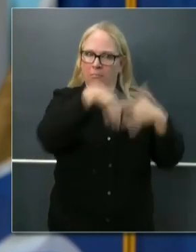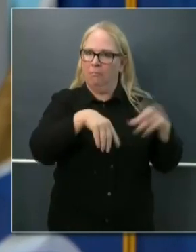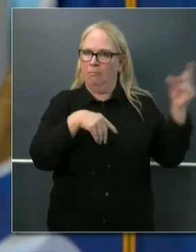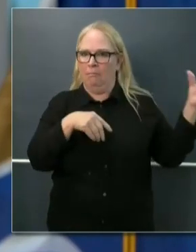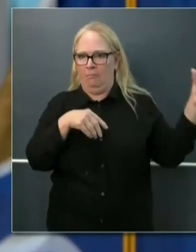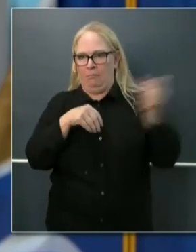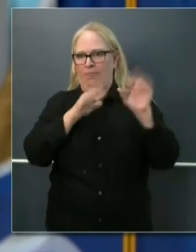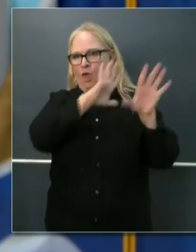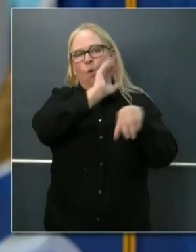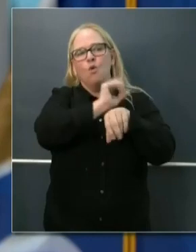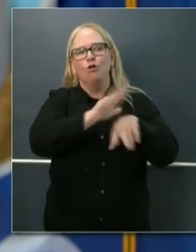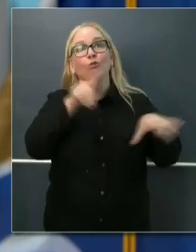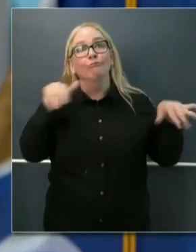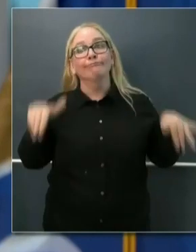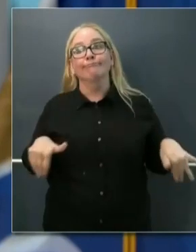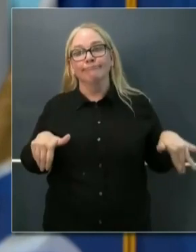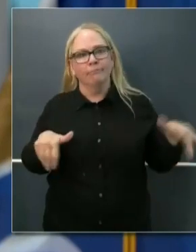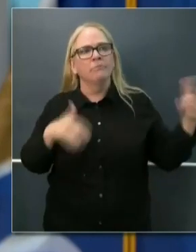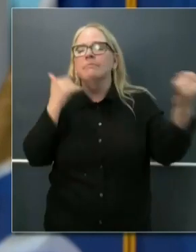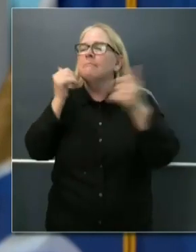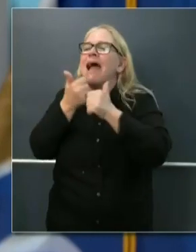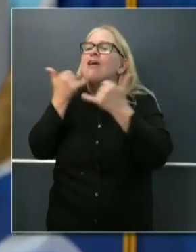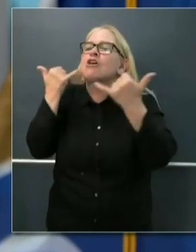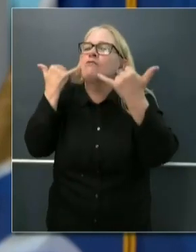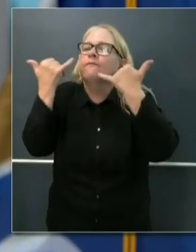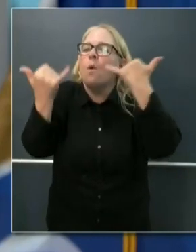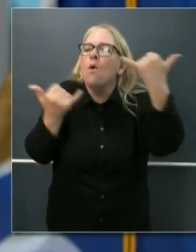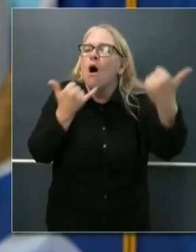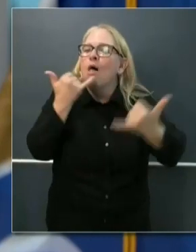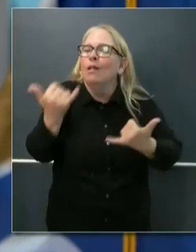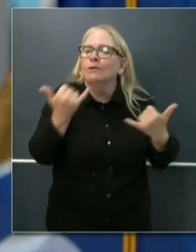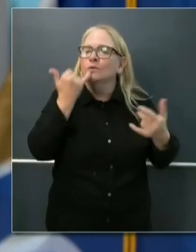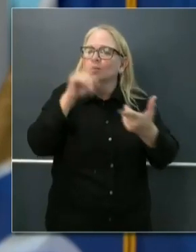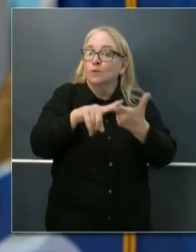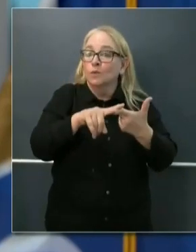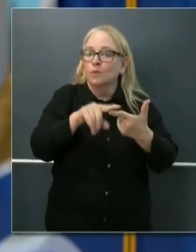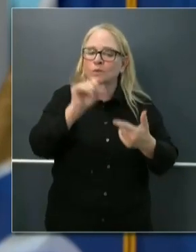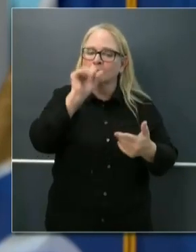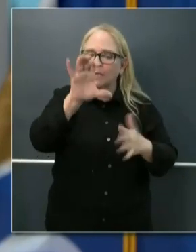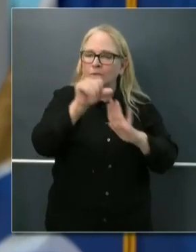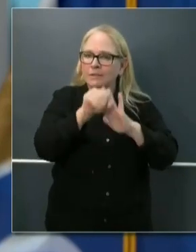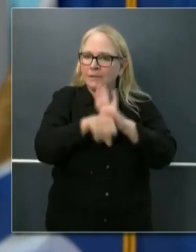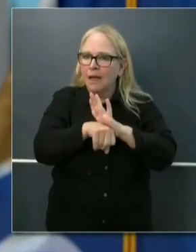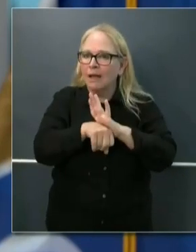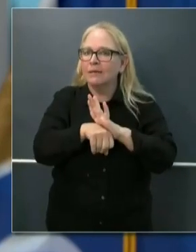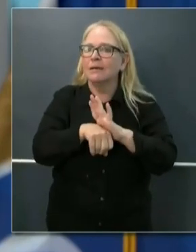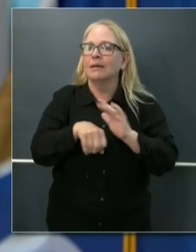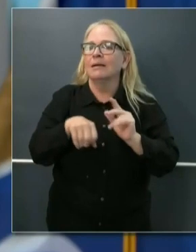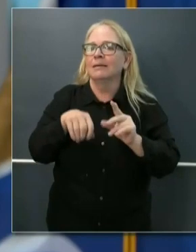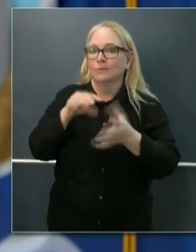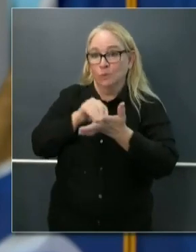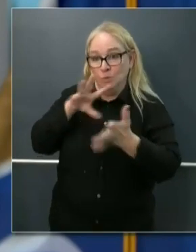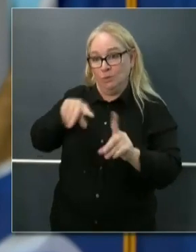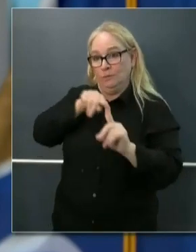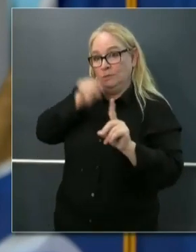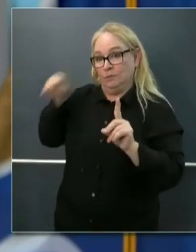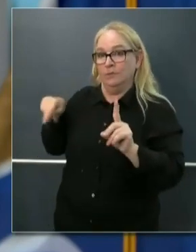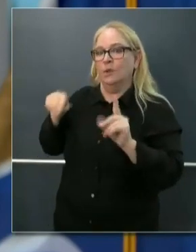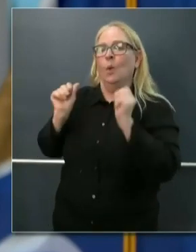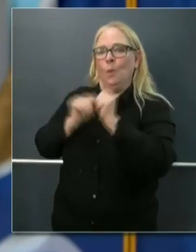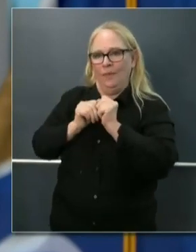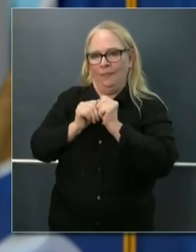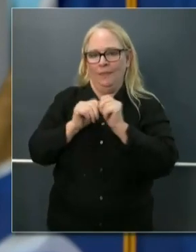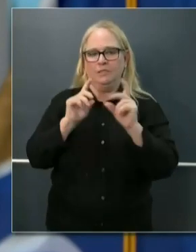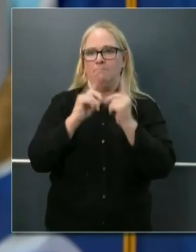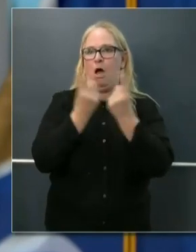be able to make wellness calls in partnership with Sacramento State and in partnership with the Department of Aging. So we just